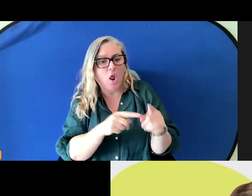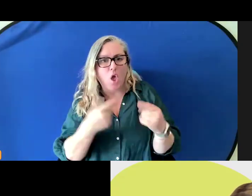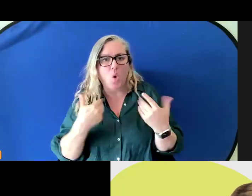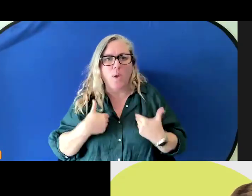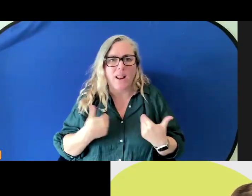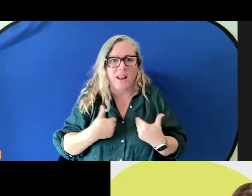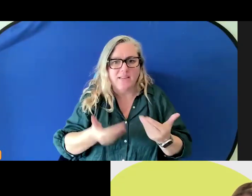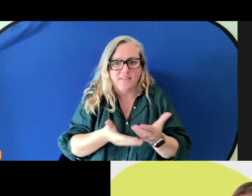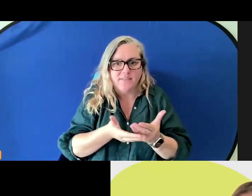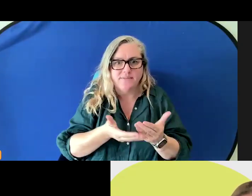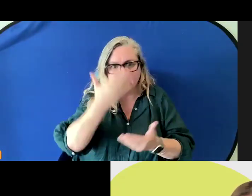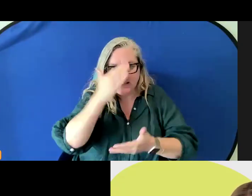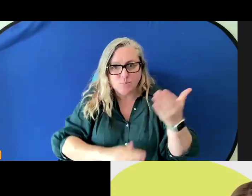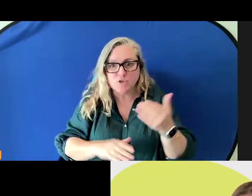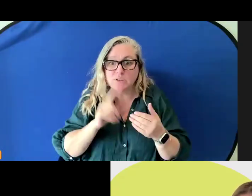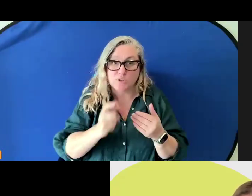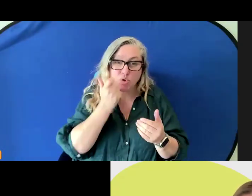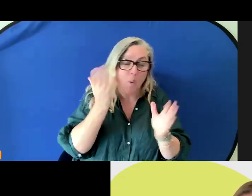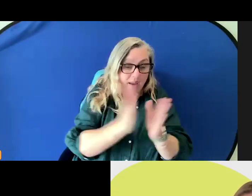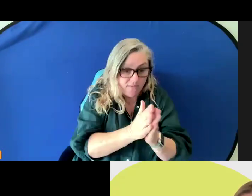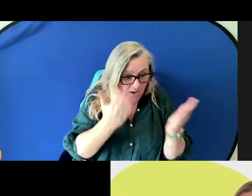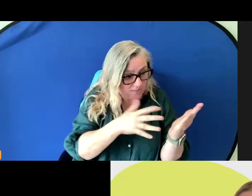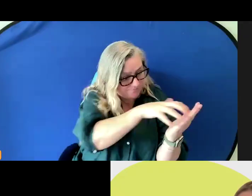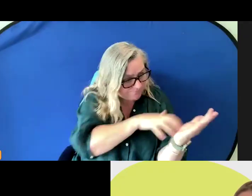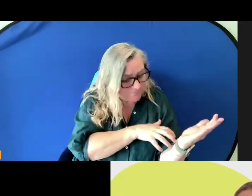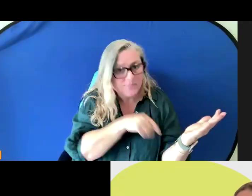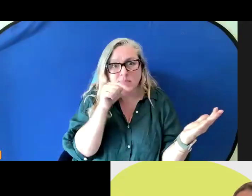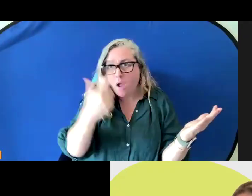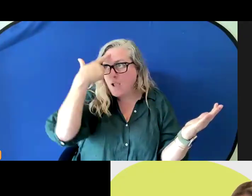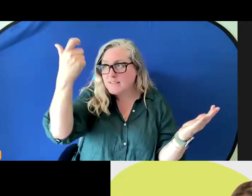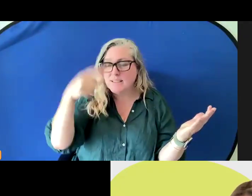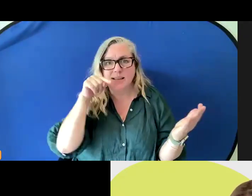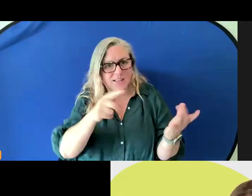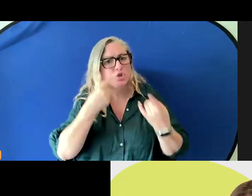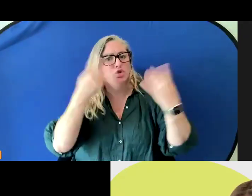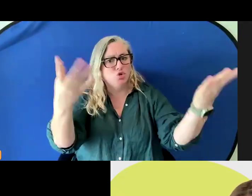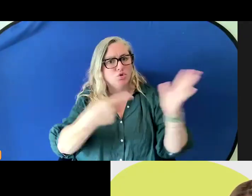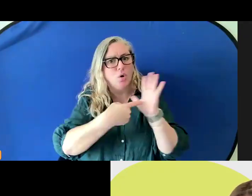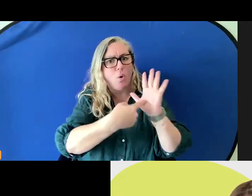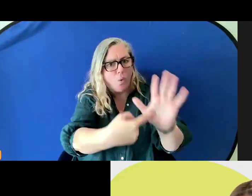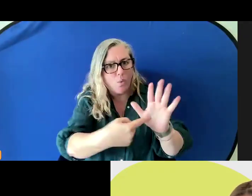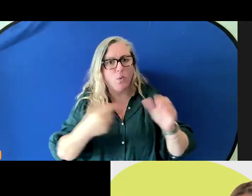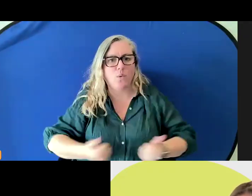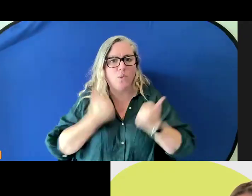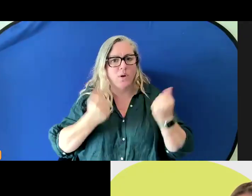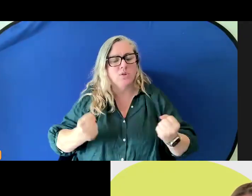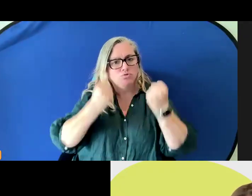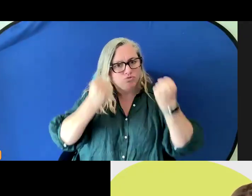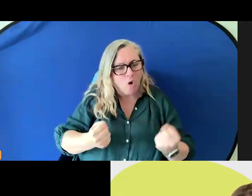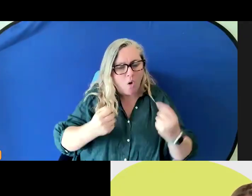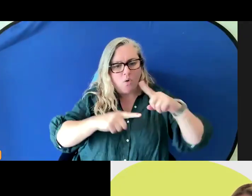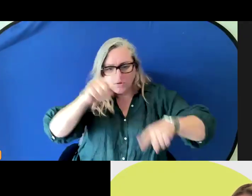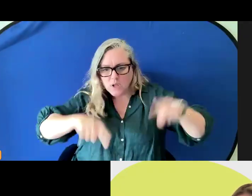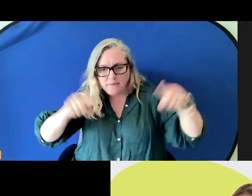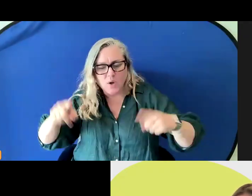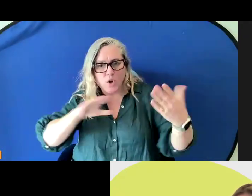page, every idea, and every voice in this project reflects the strength and diversity of our community. We currently have a